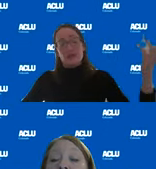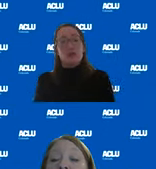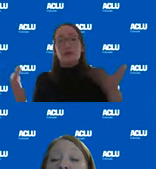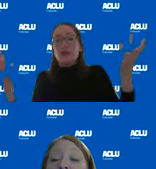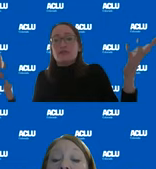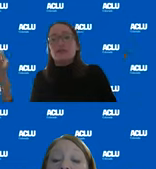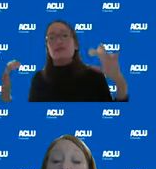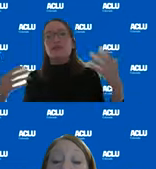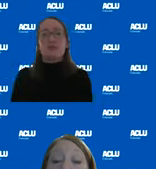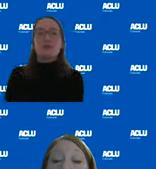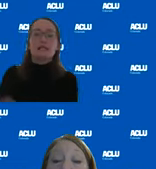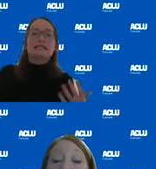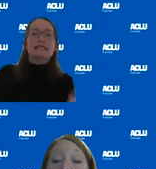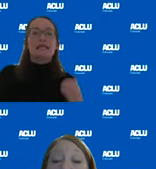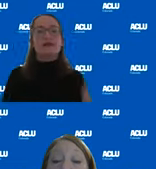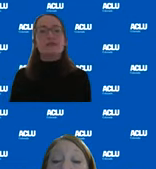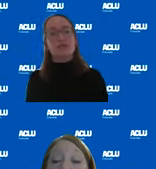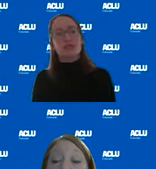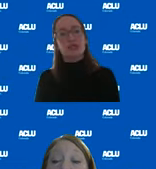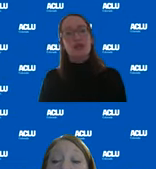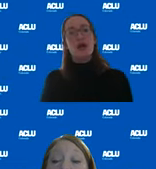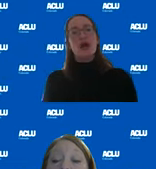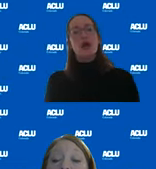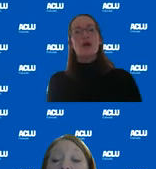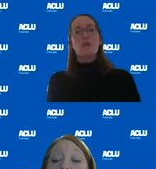that's all to be announced, and our federal government isn't taking that leadership.